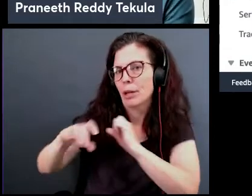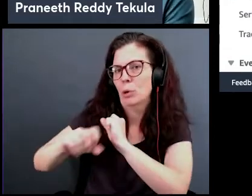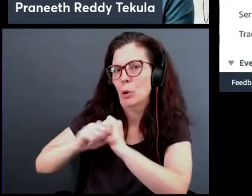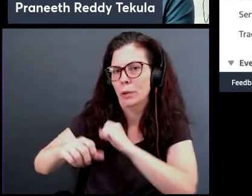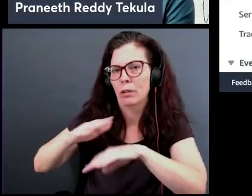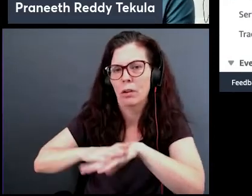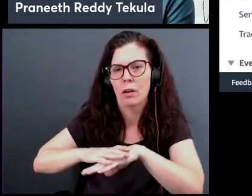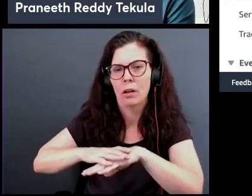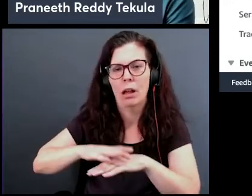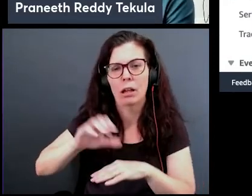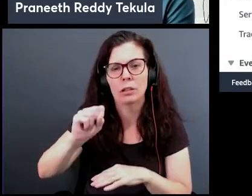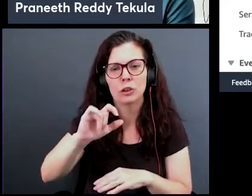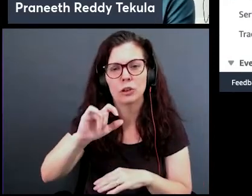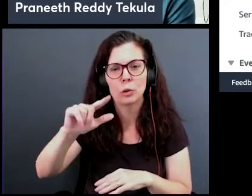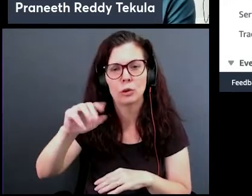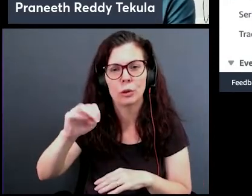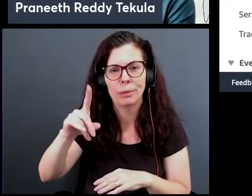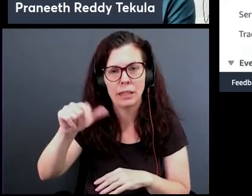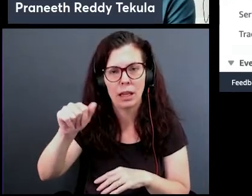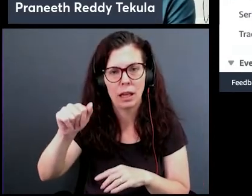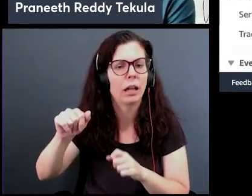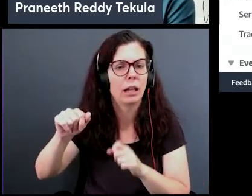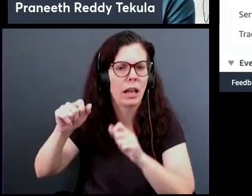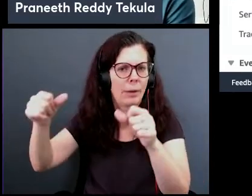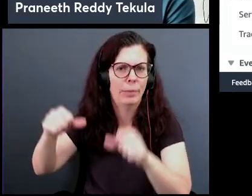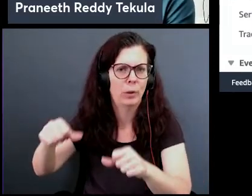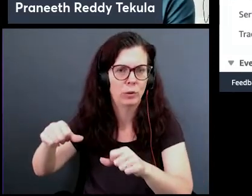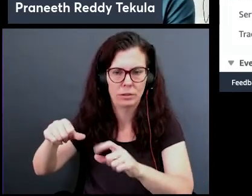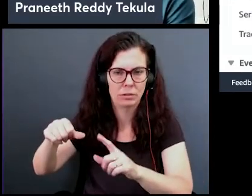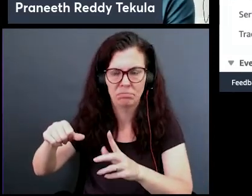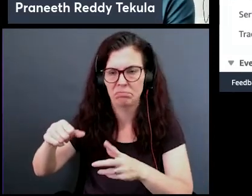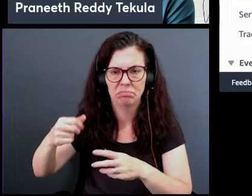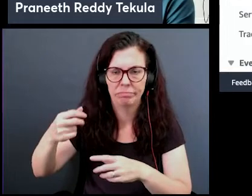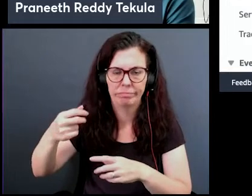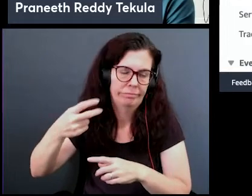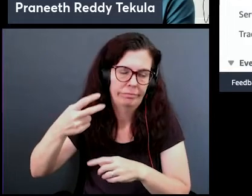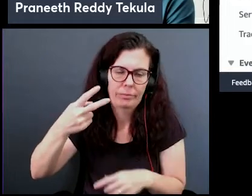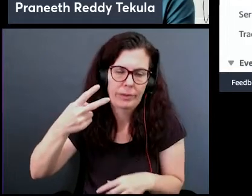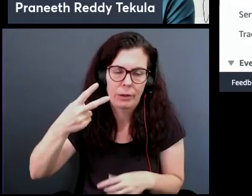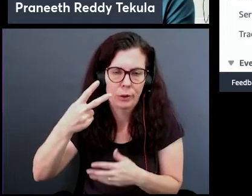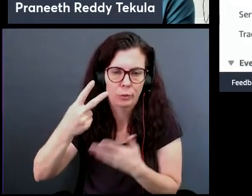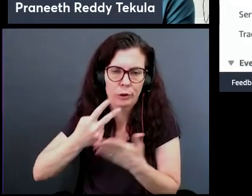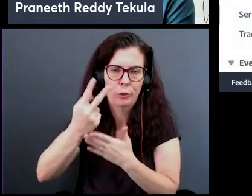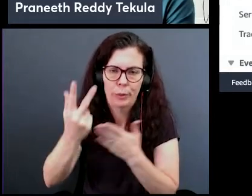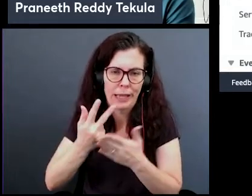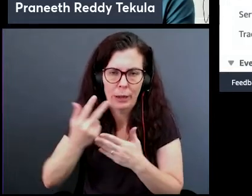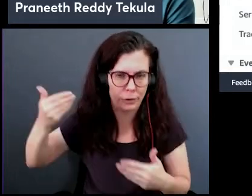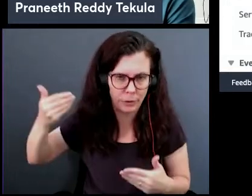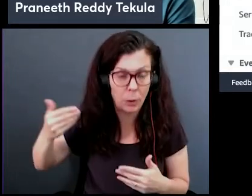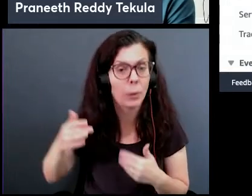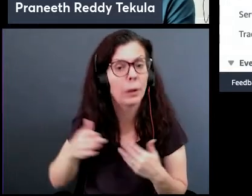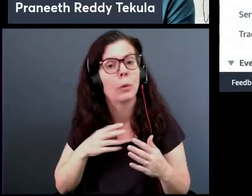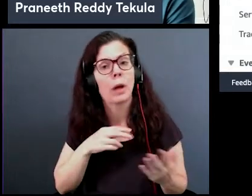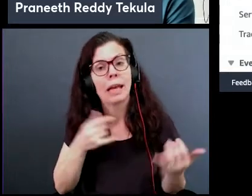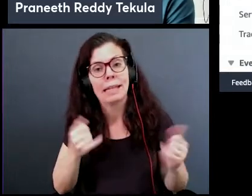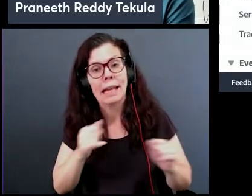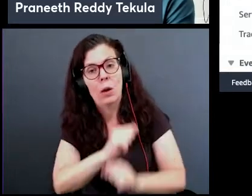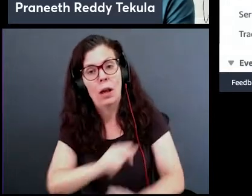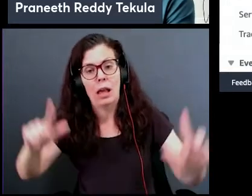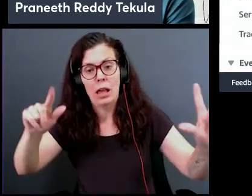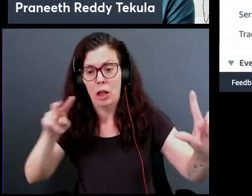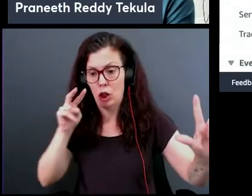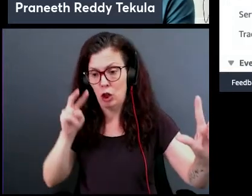and I release the post and that was just like a couple hours ago. Now I could take a look at my metrics and I can see, hey, was there